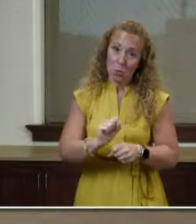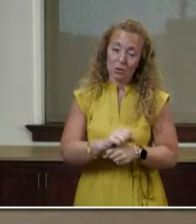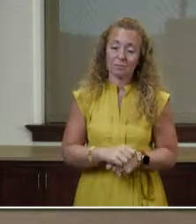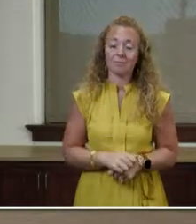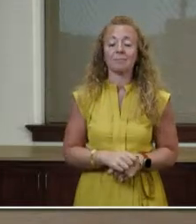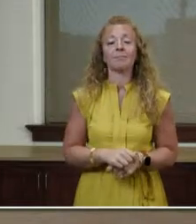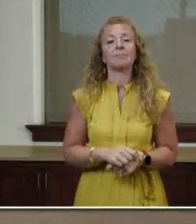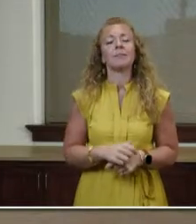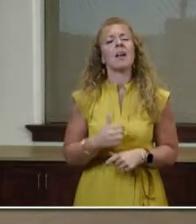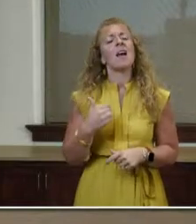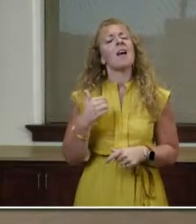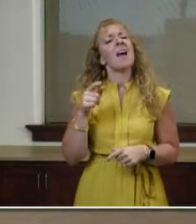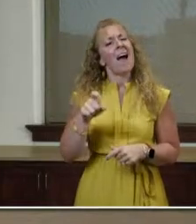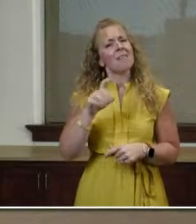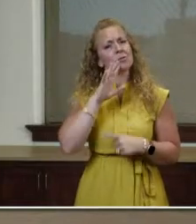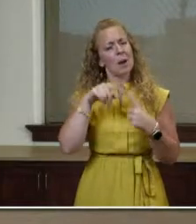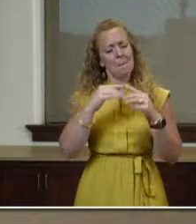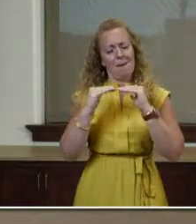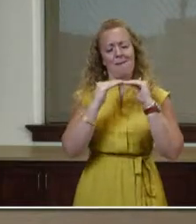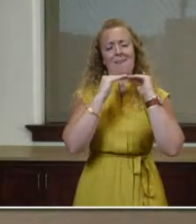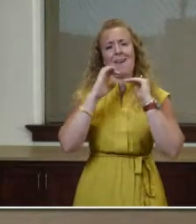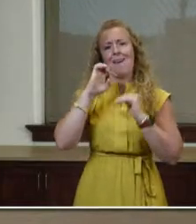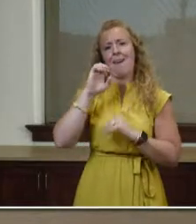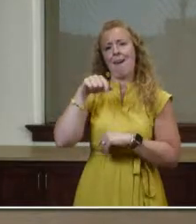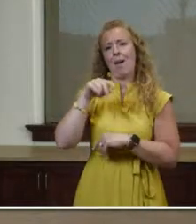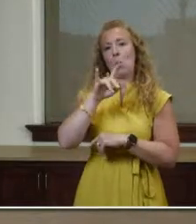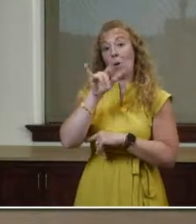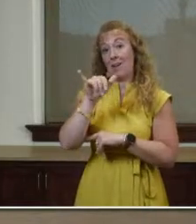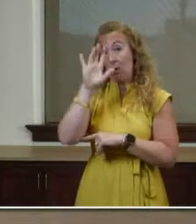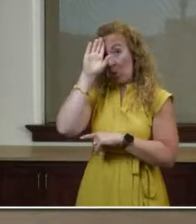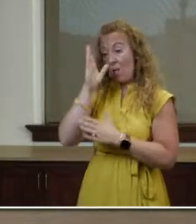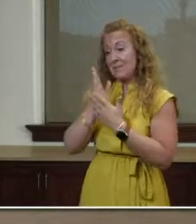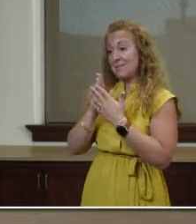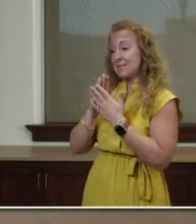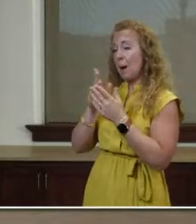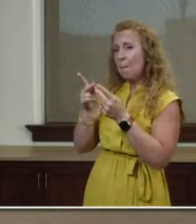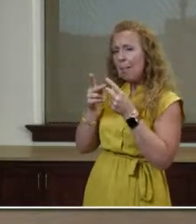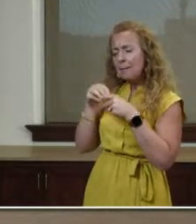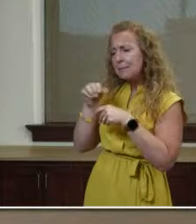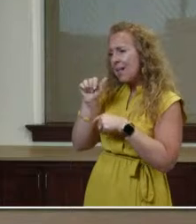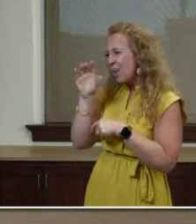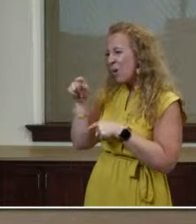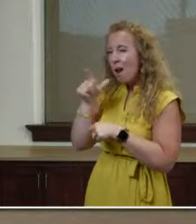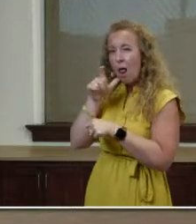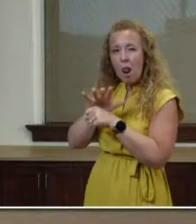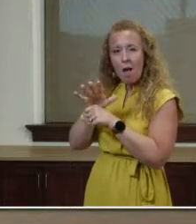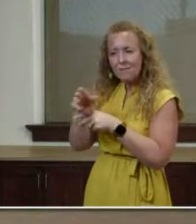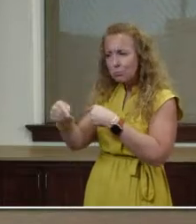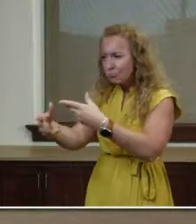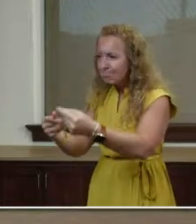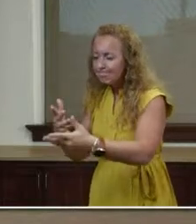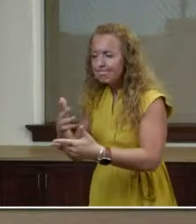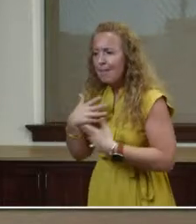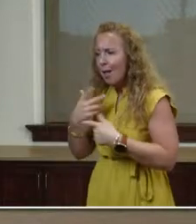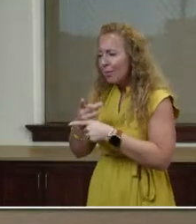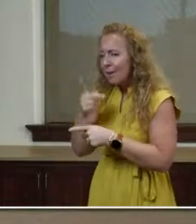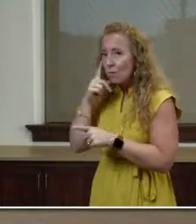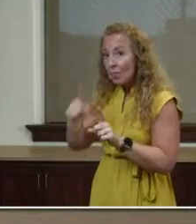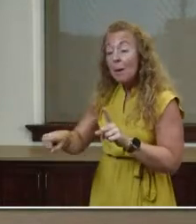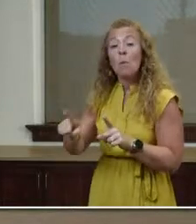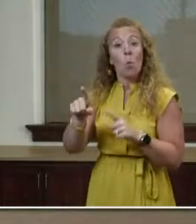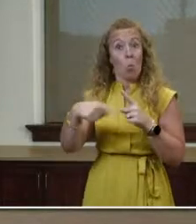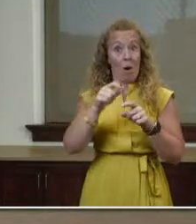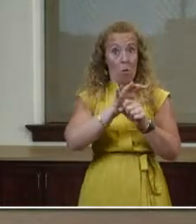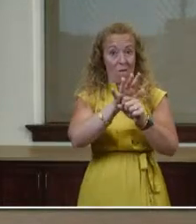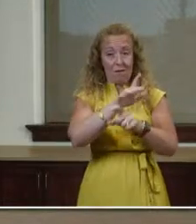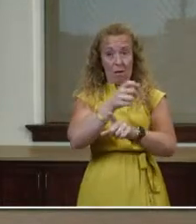there's a matter of equity. We know that some Allegheny County communities have traditionally been underserved, and that when the pandemic hit, these